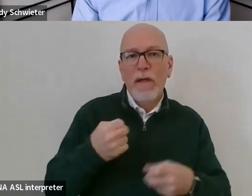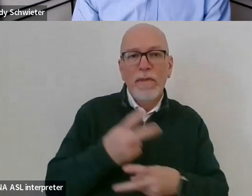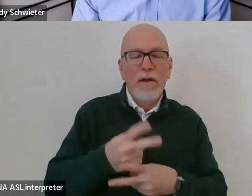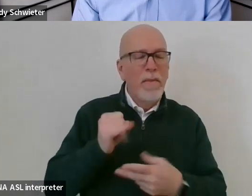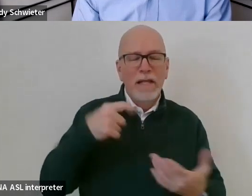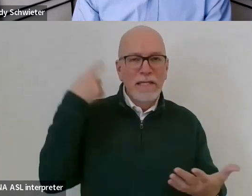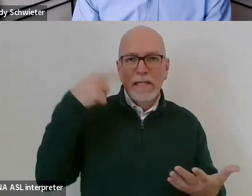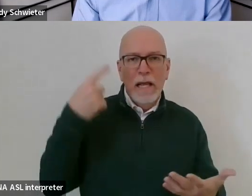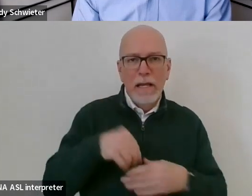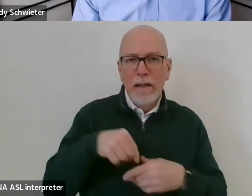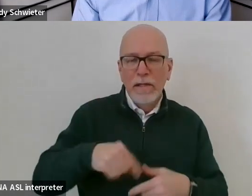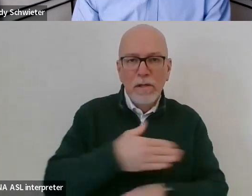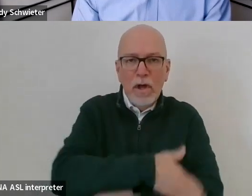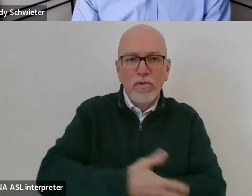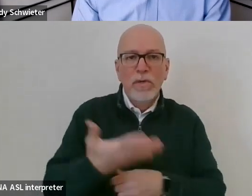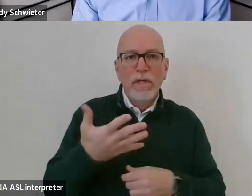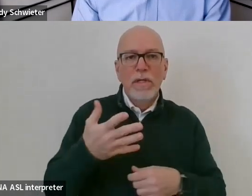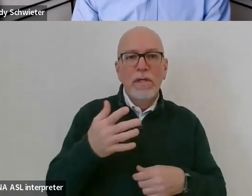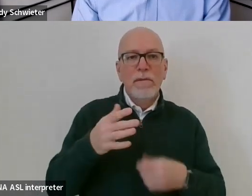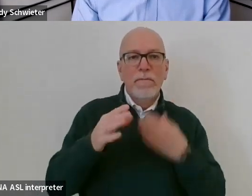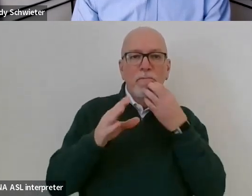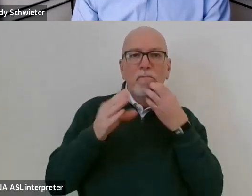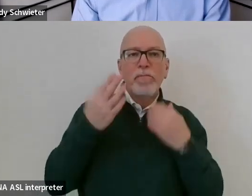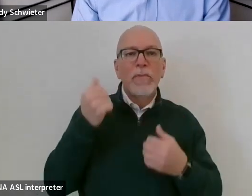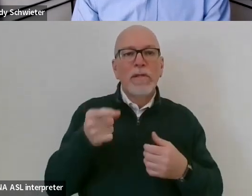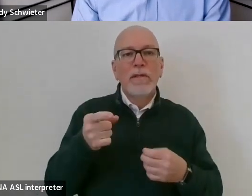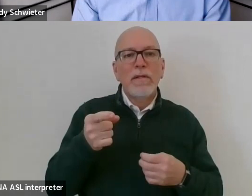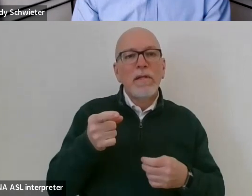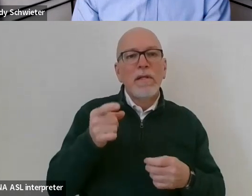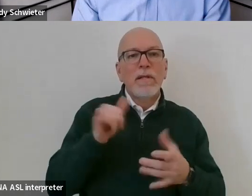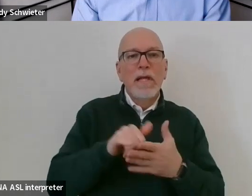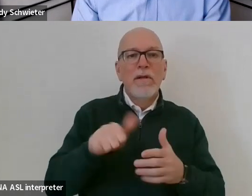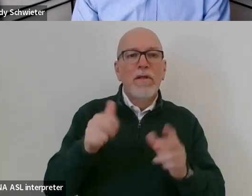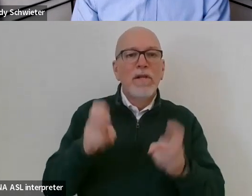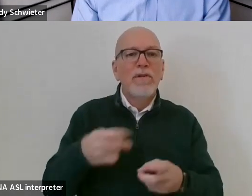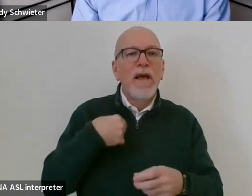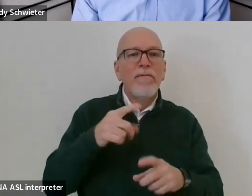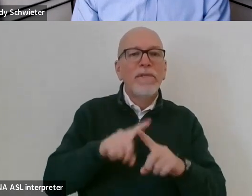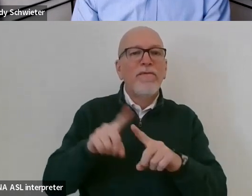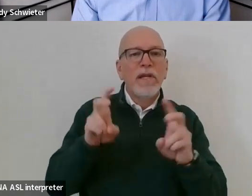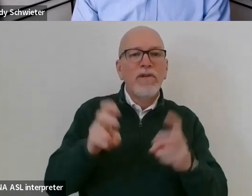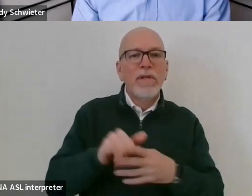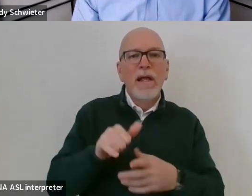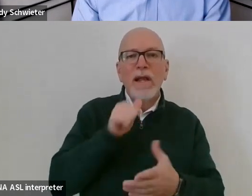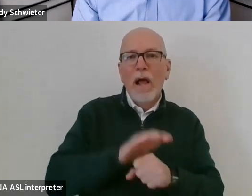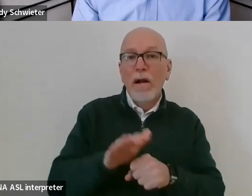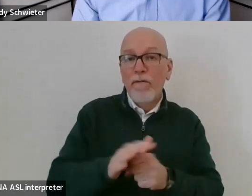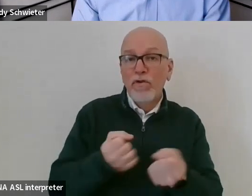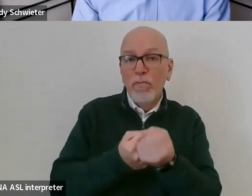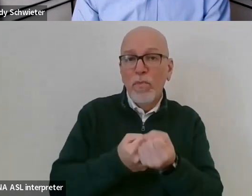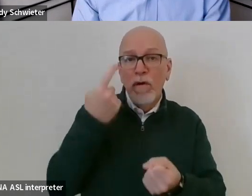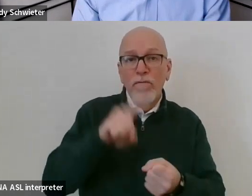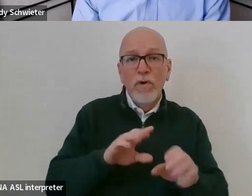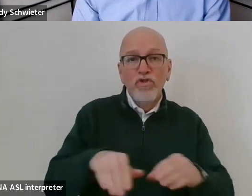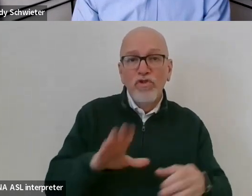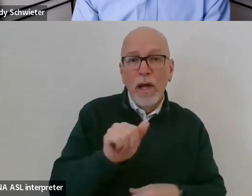insane in this country if we compare that with other advanced democracies. For instance, issues that the lack of support for